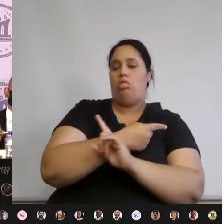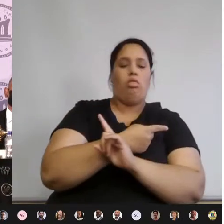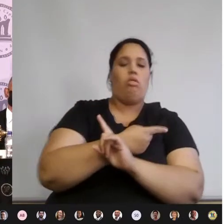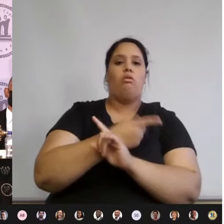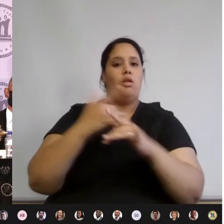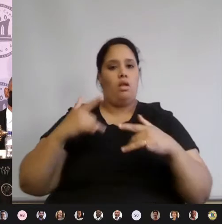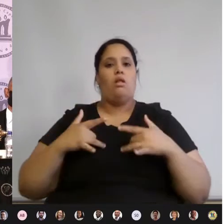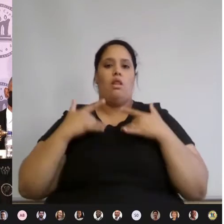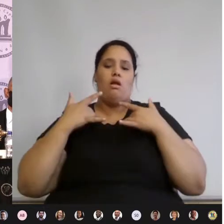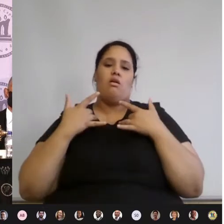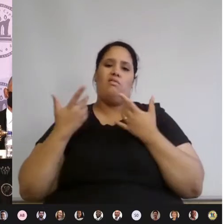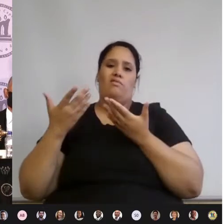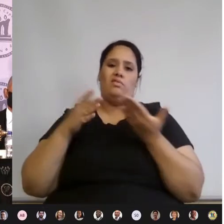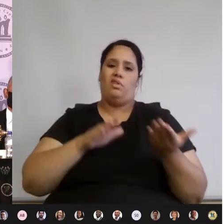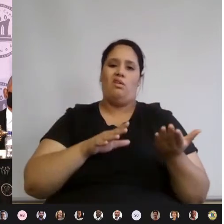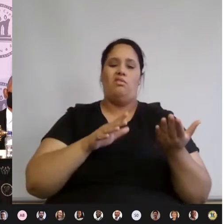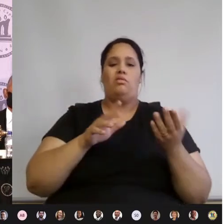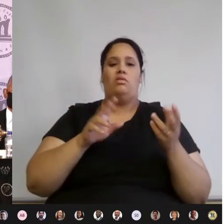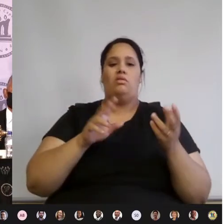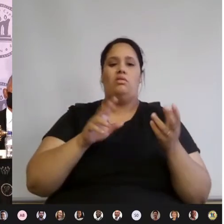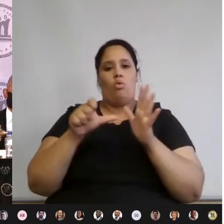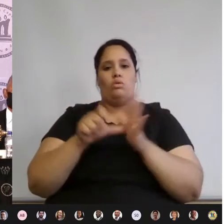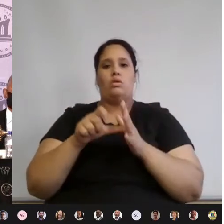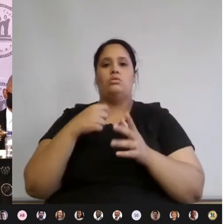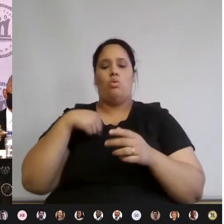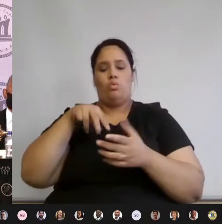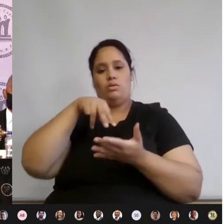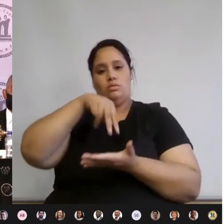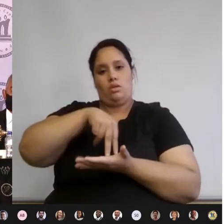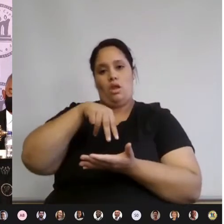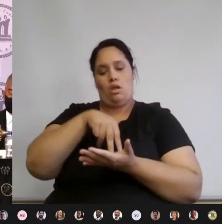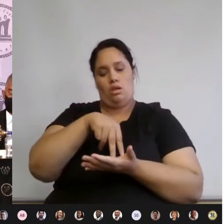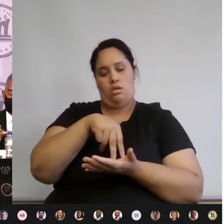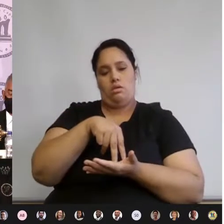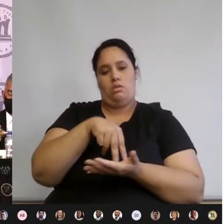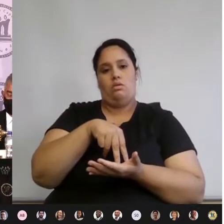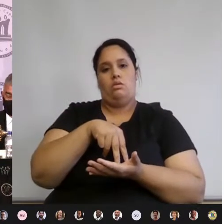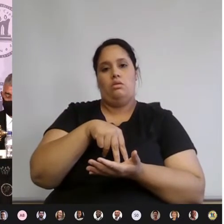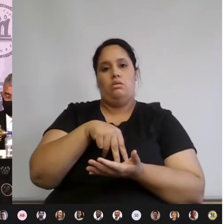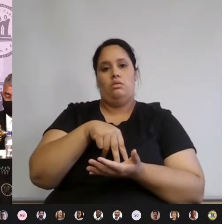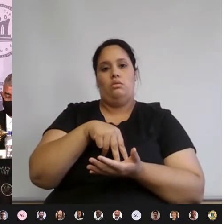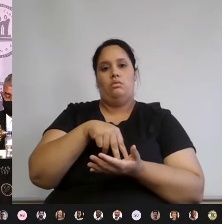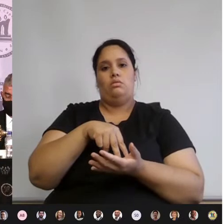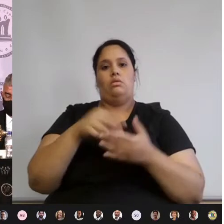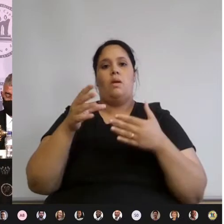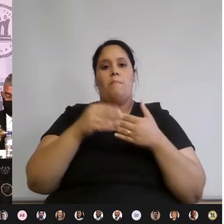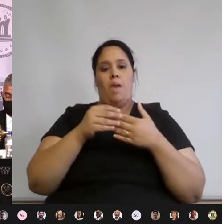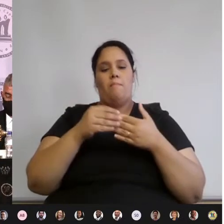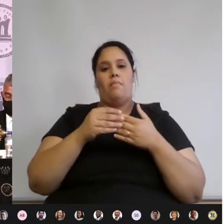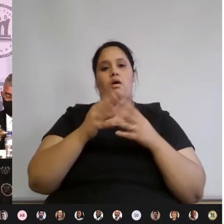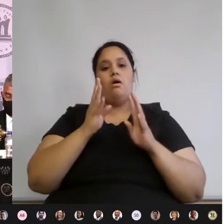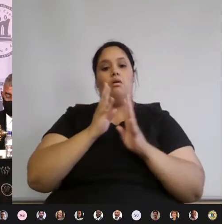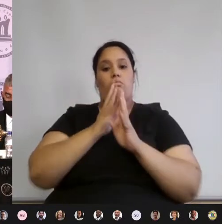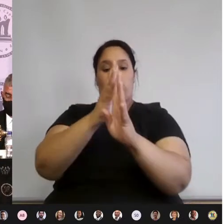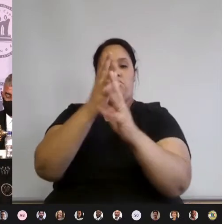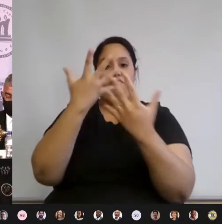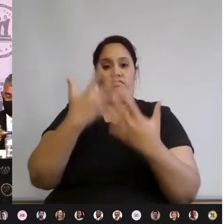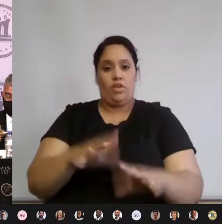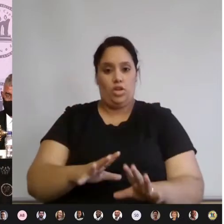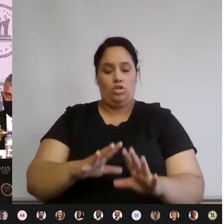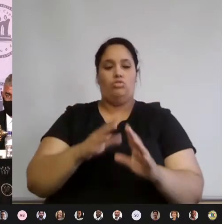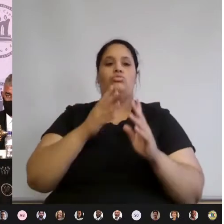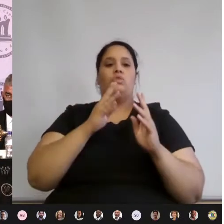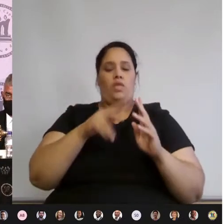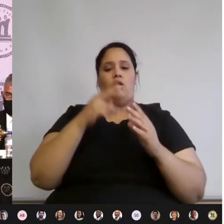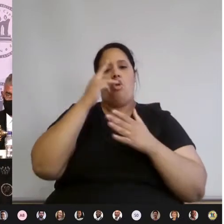and death. So let us remain standing, and then the honorable members will follow after myself and the Premier